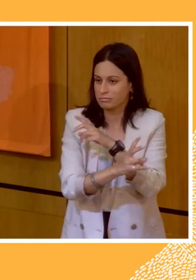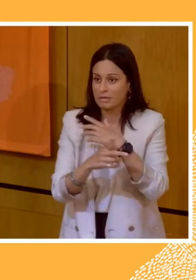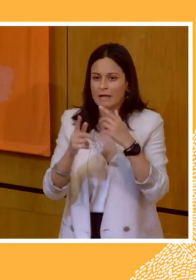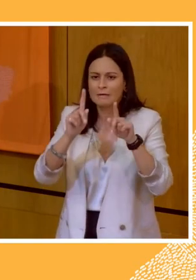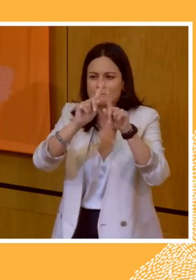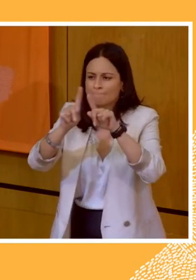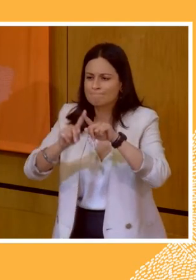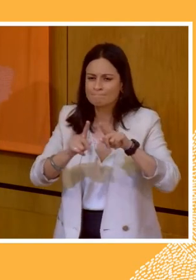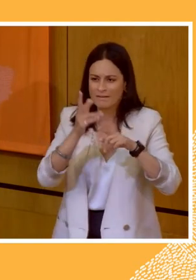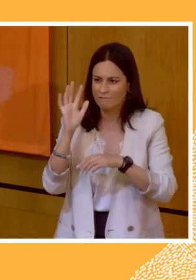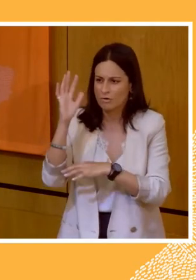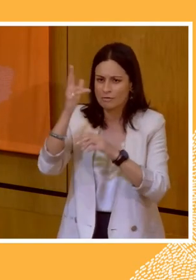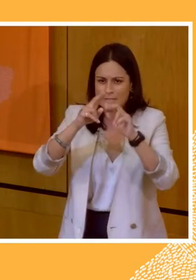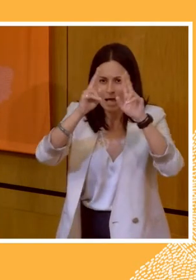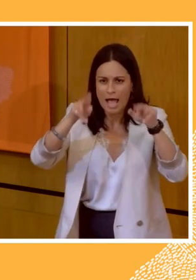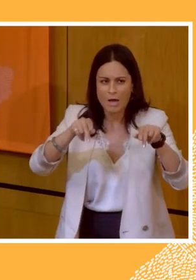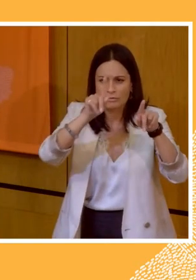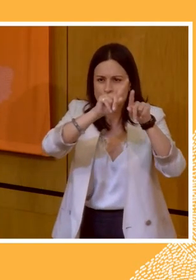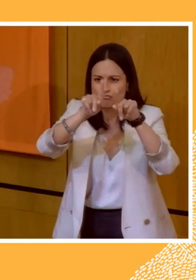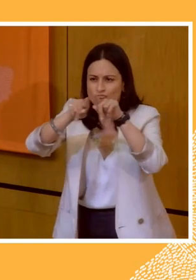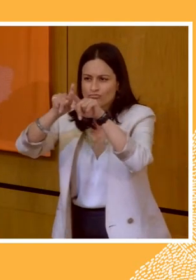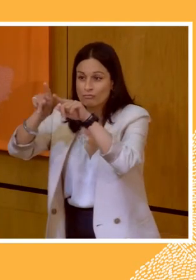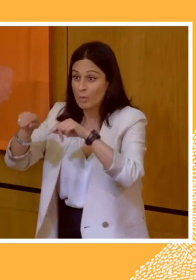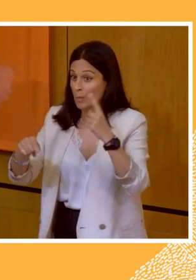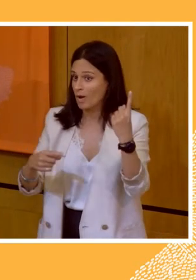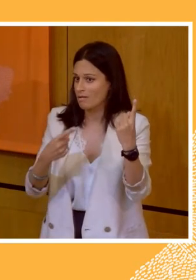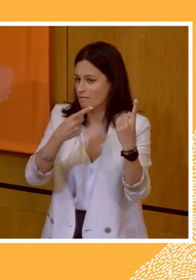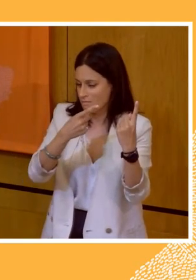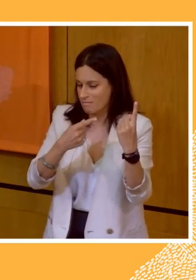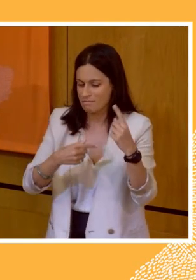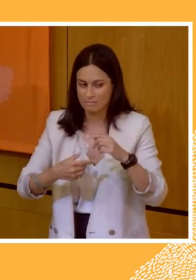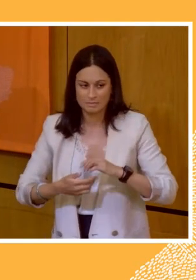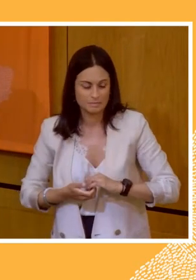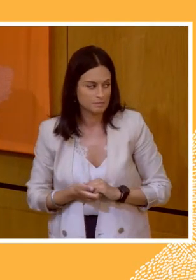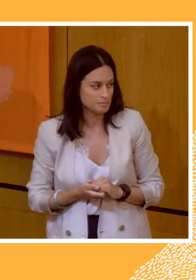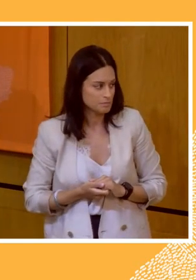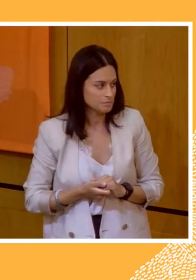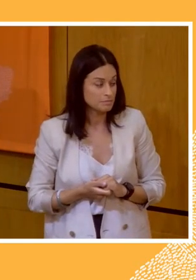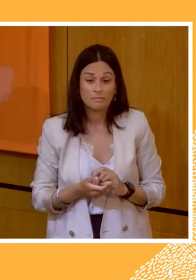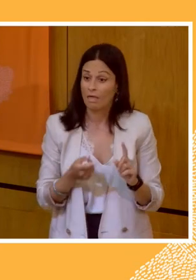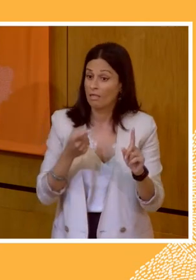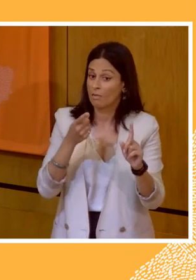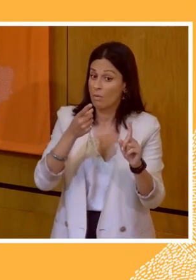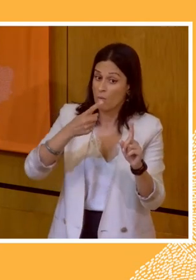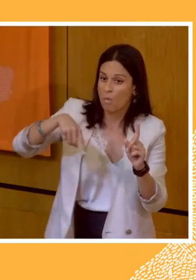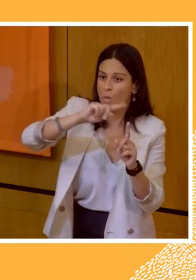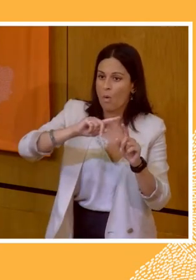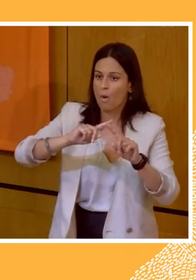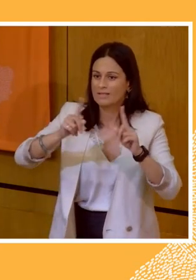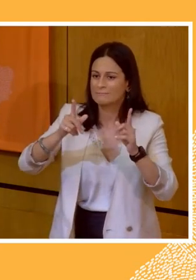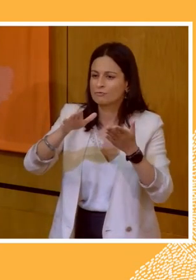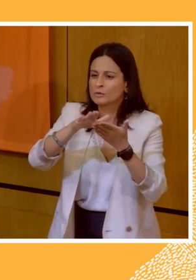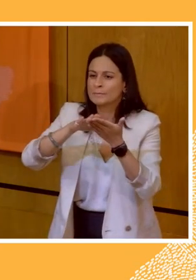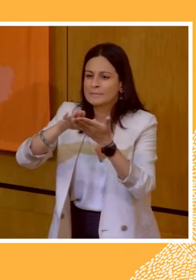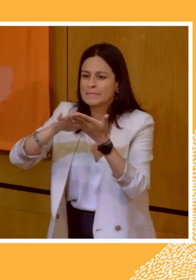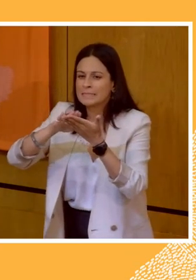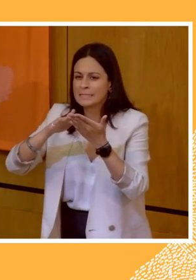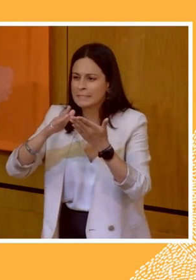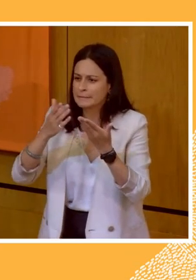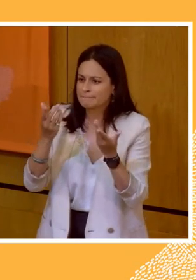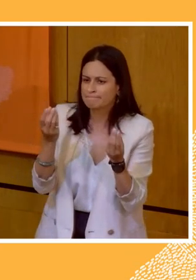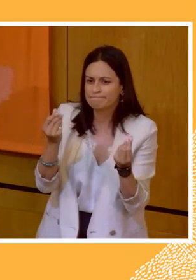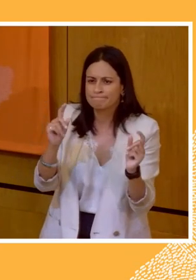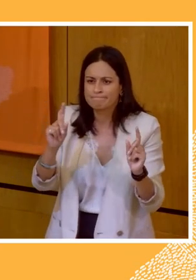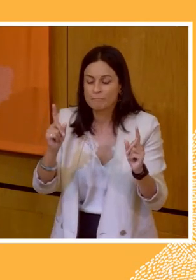houses in the forest, and that is one of them. And they all had different meanings. Like